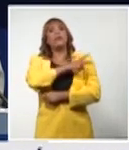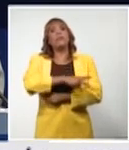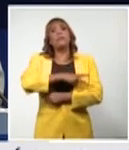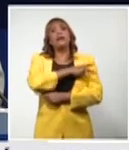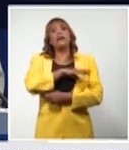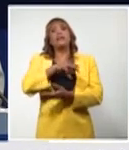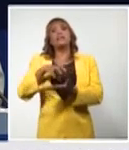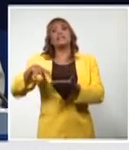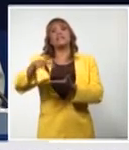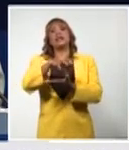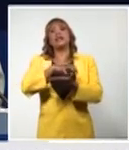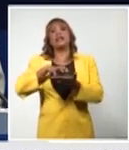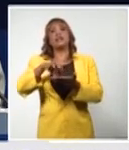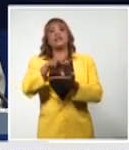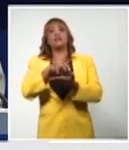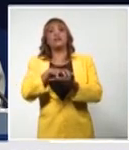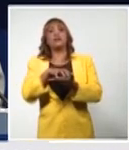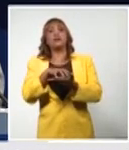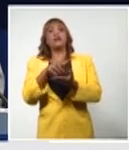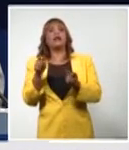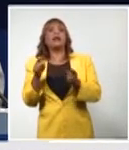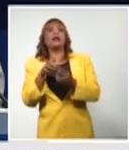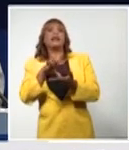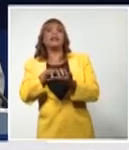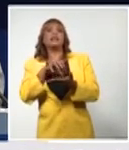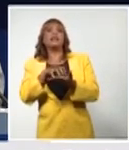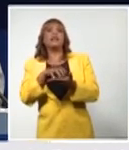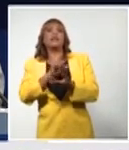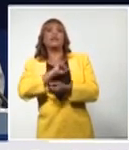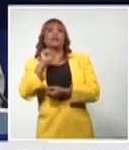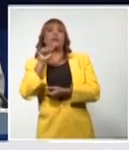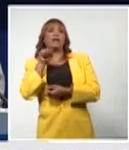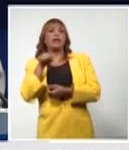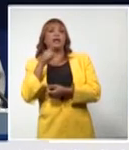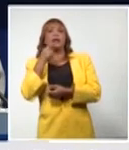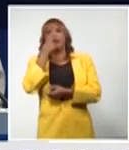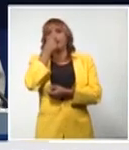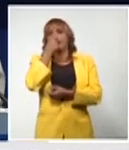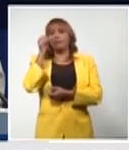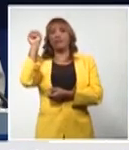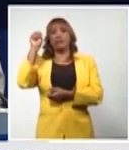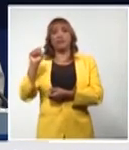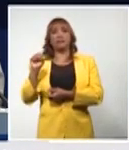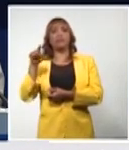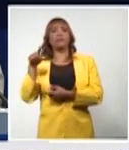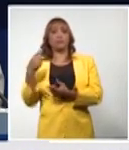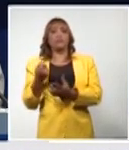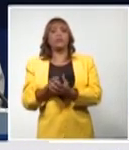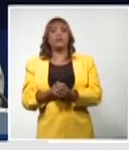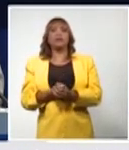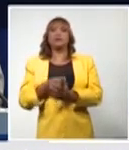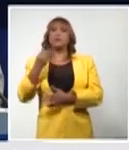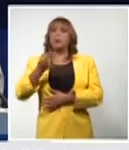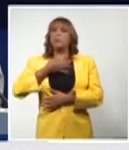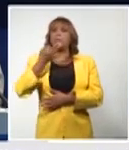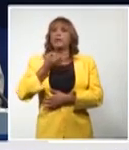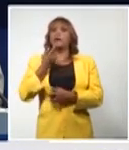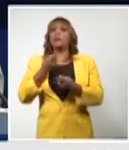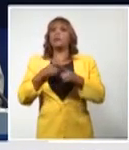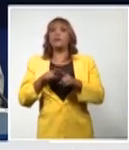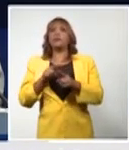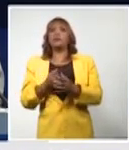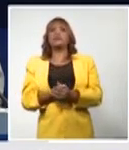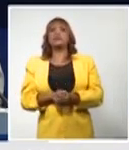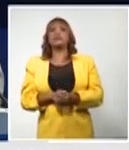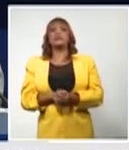Eswatini. Well, it's a small country located in southern Africa, and I'm telling you this because in medicine